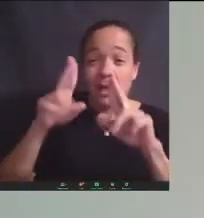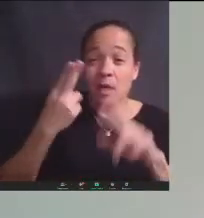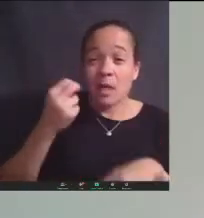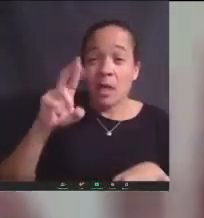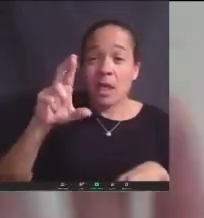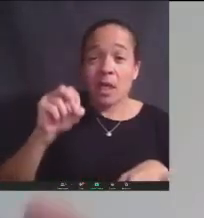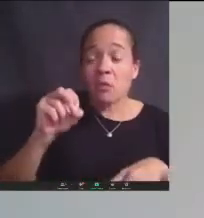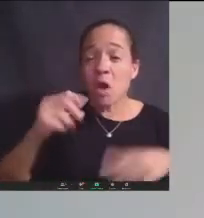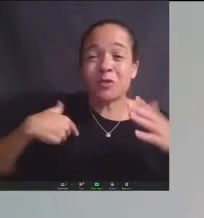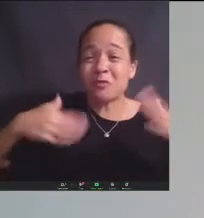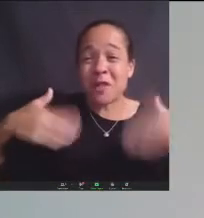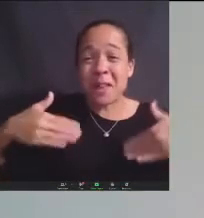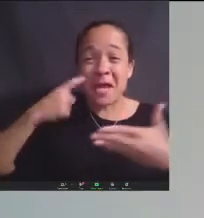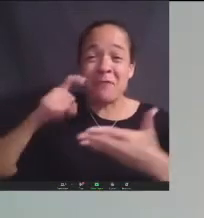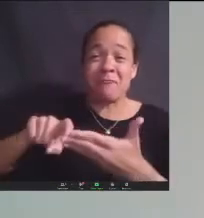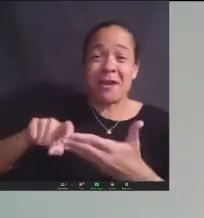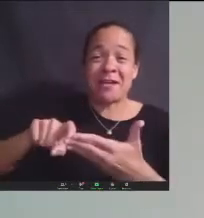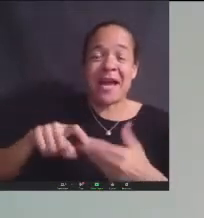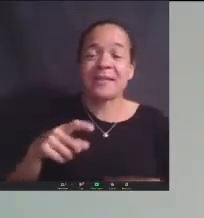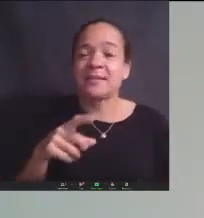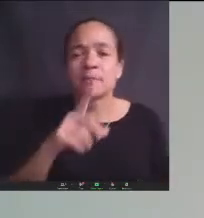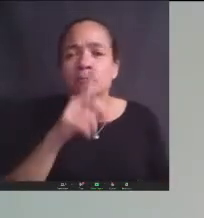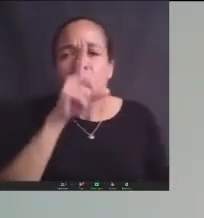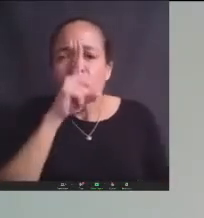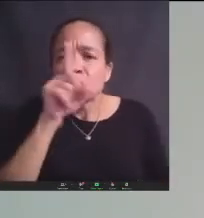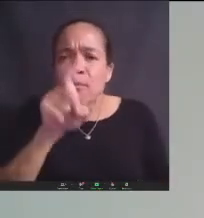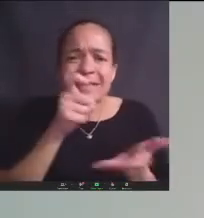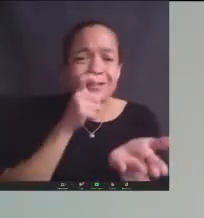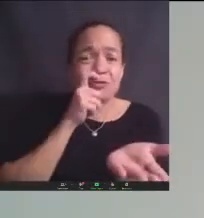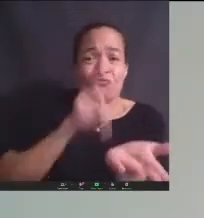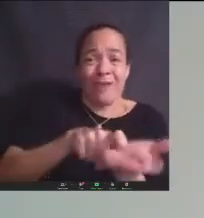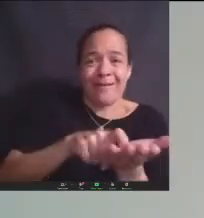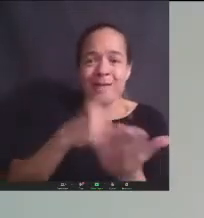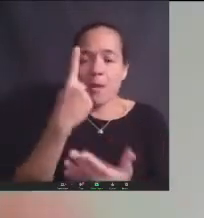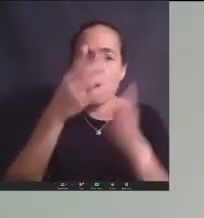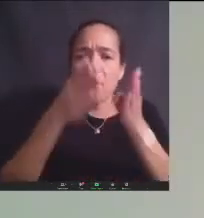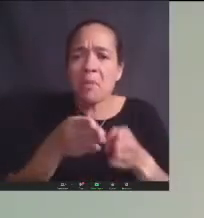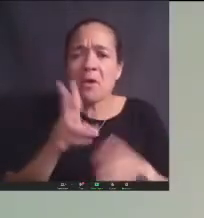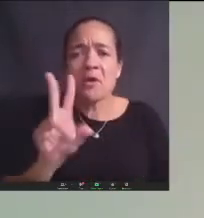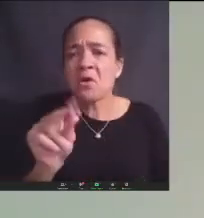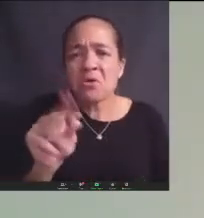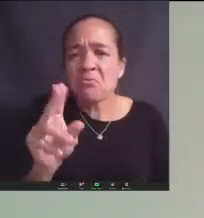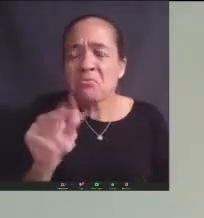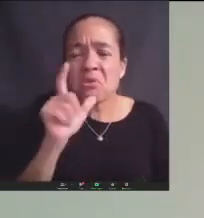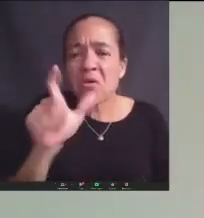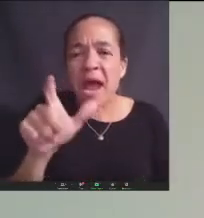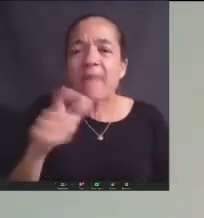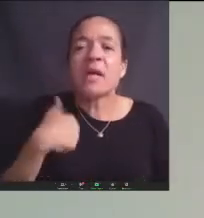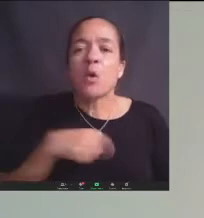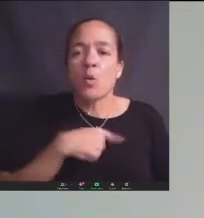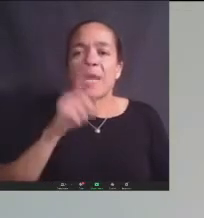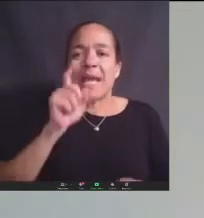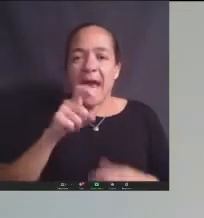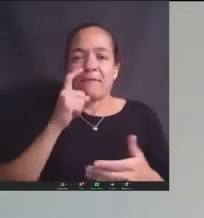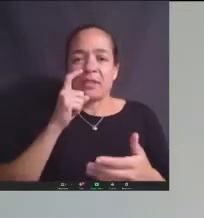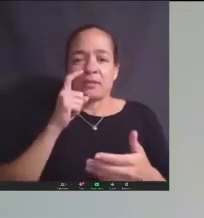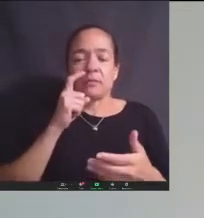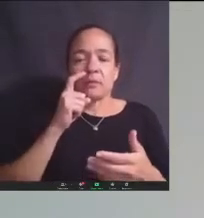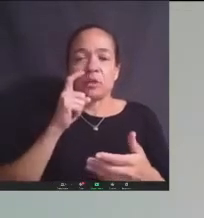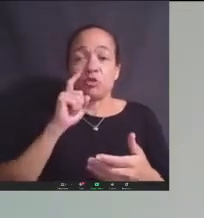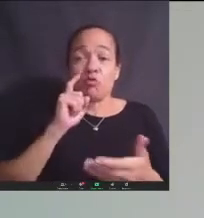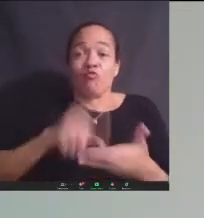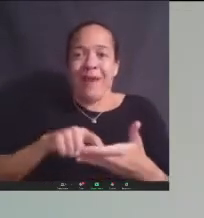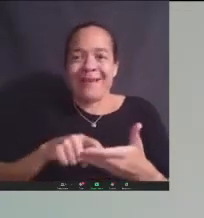to highlight a specific hero. Is that we have to start recognizing the hero in each of us, right? And that's